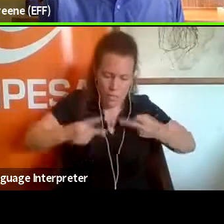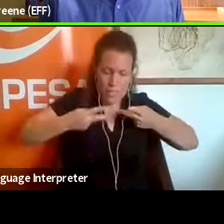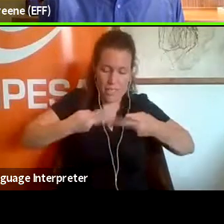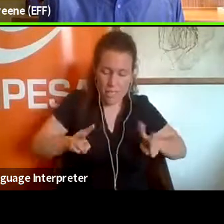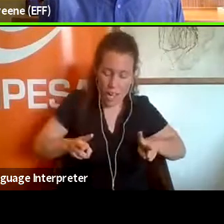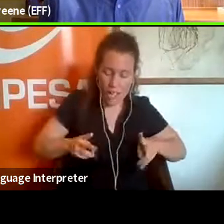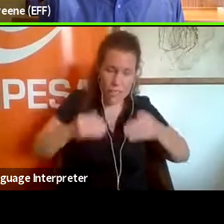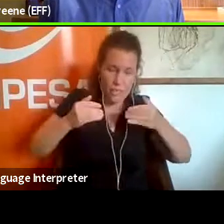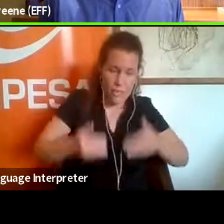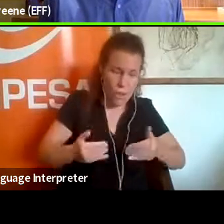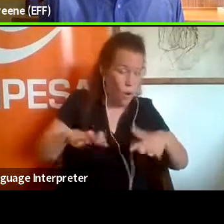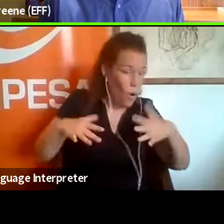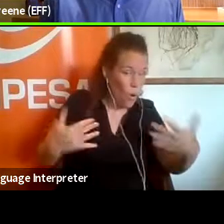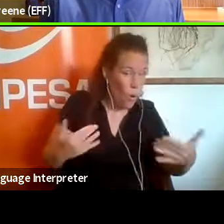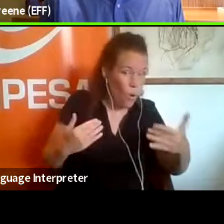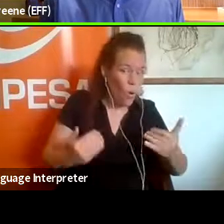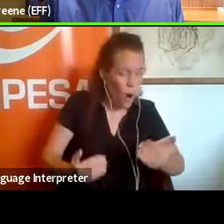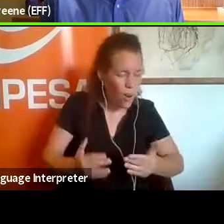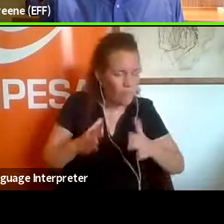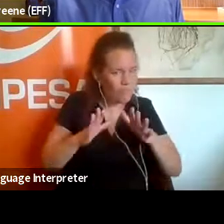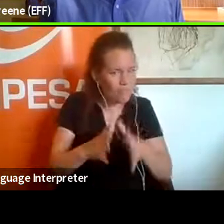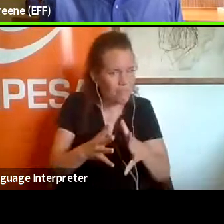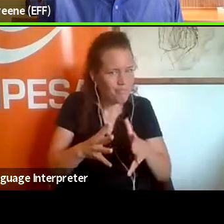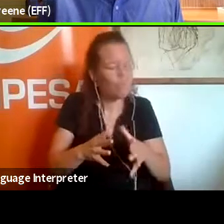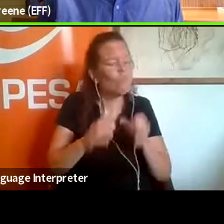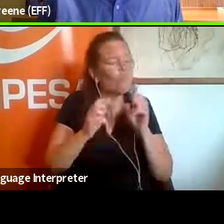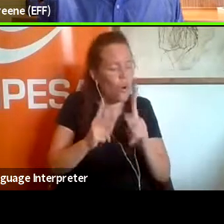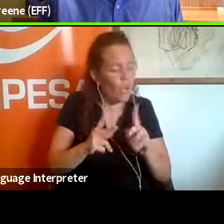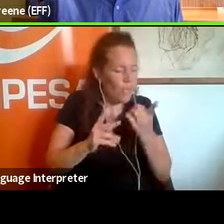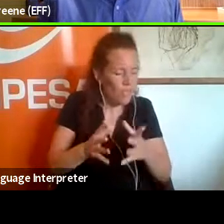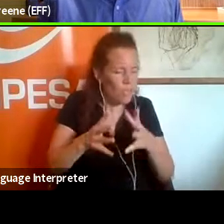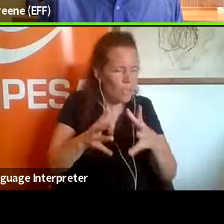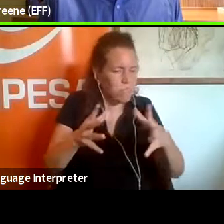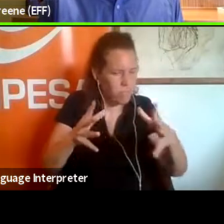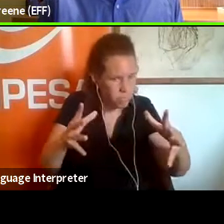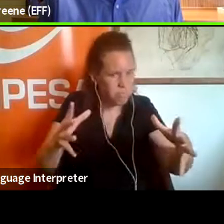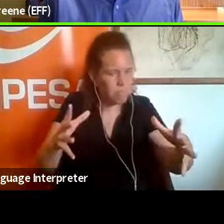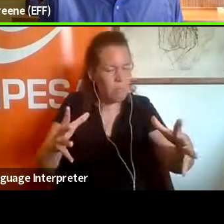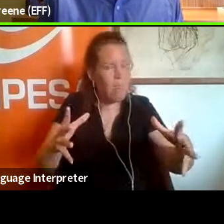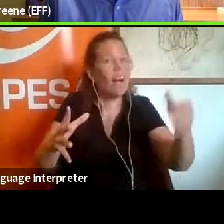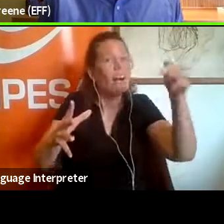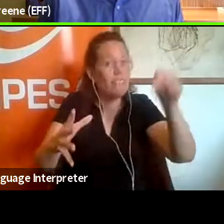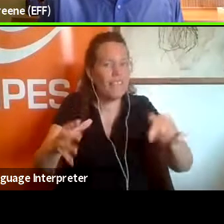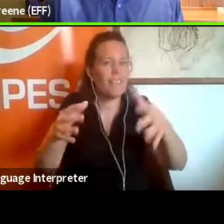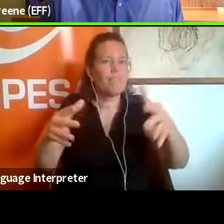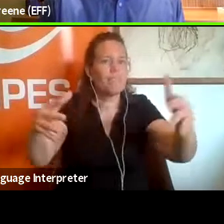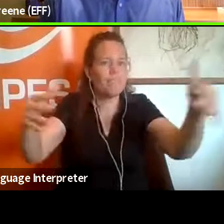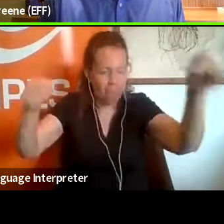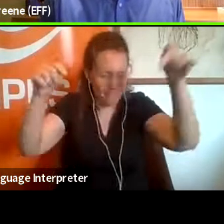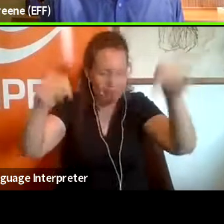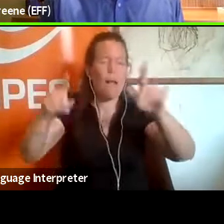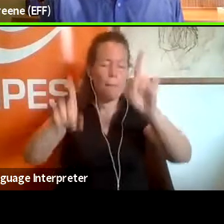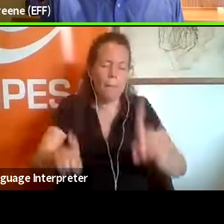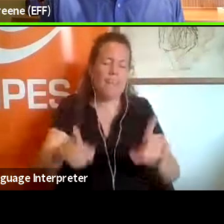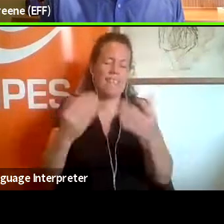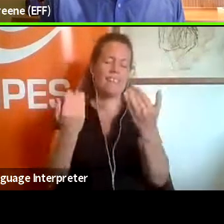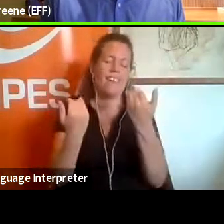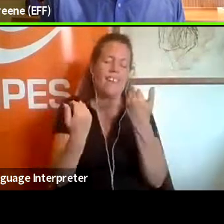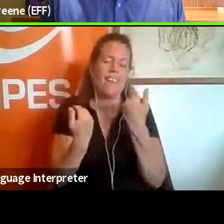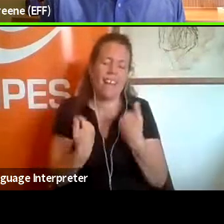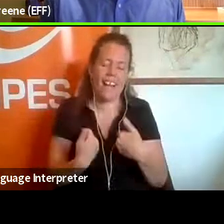Or is that something that maybe it's okay if they grow into? At what point should they grow into? I think those are all